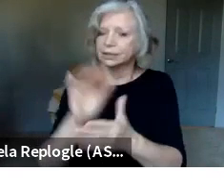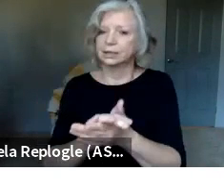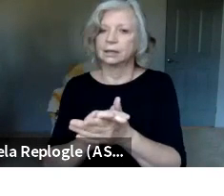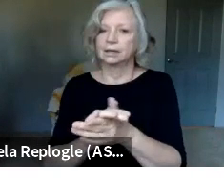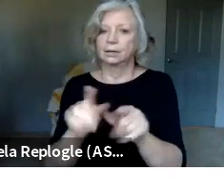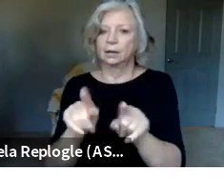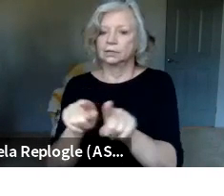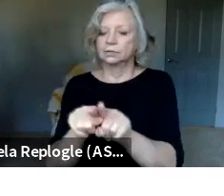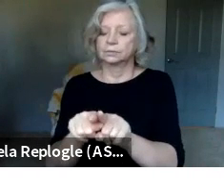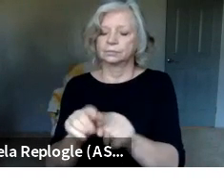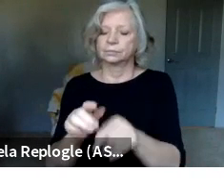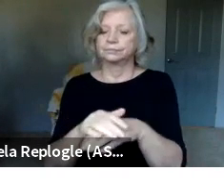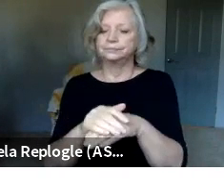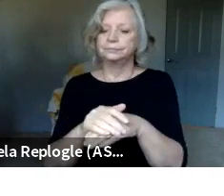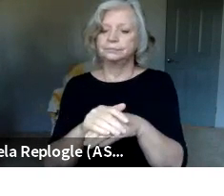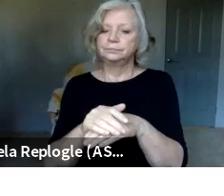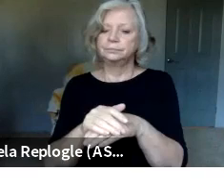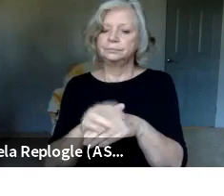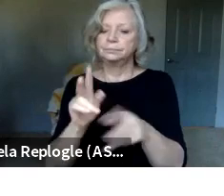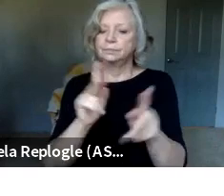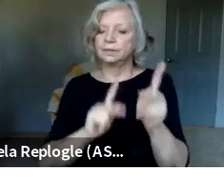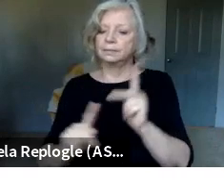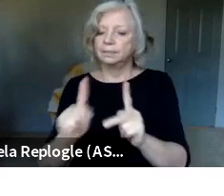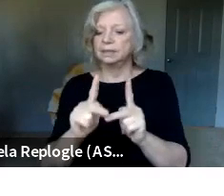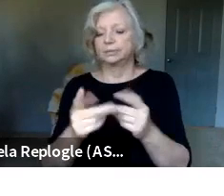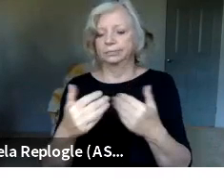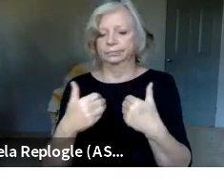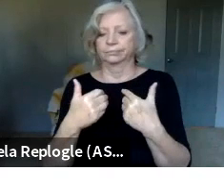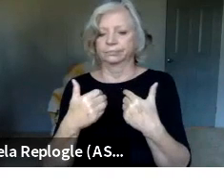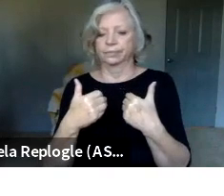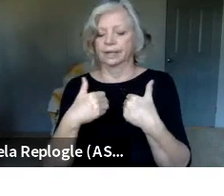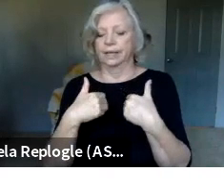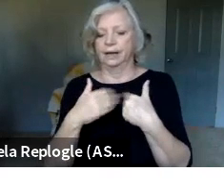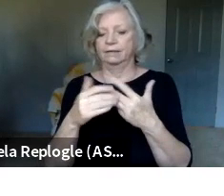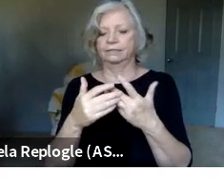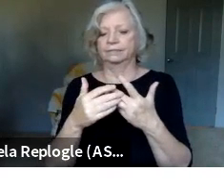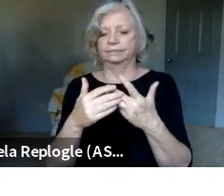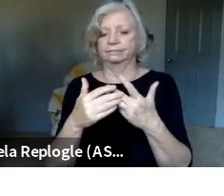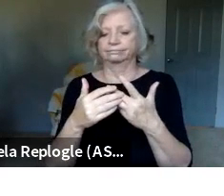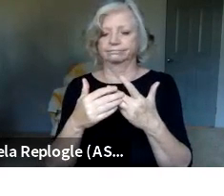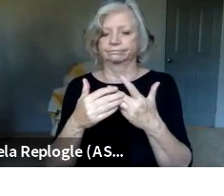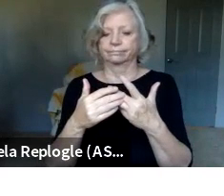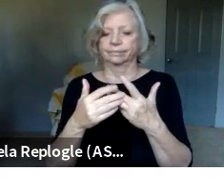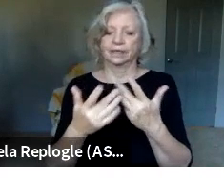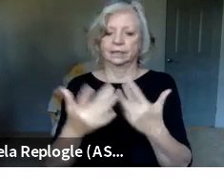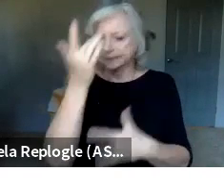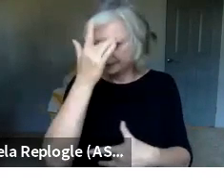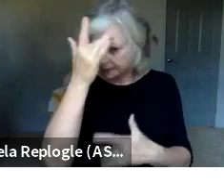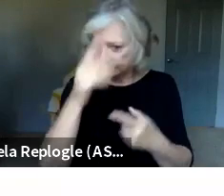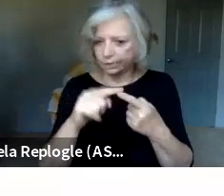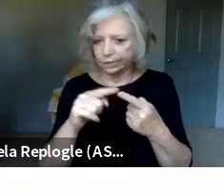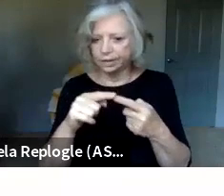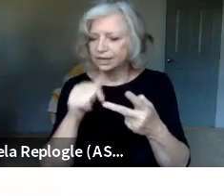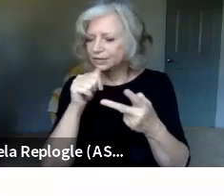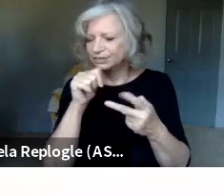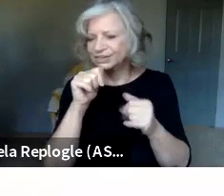have for individuals in any setting applies here. If you're sick, do not